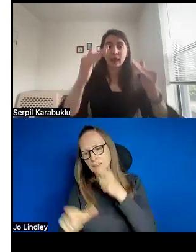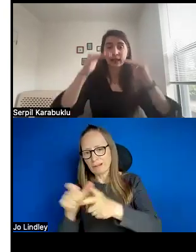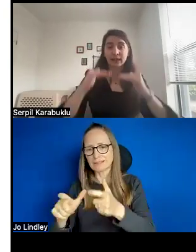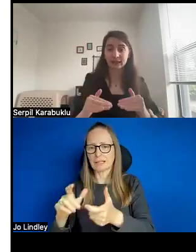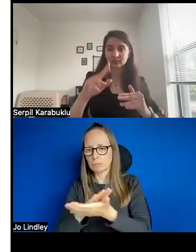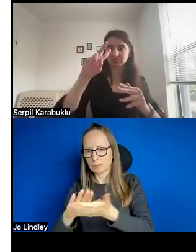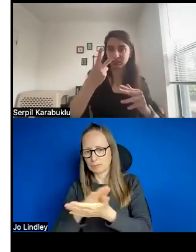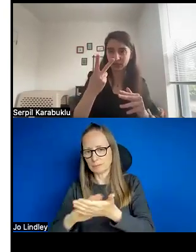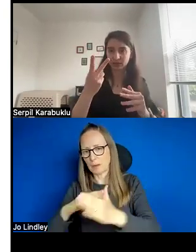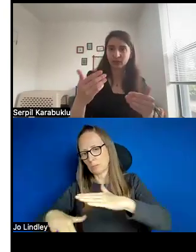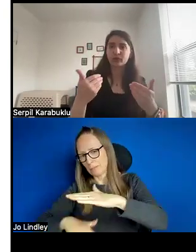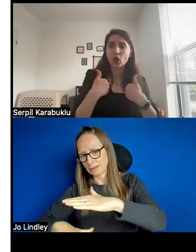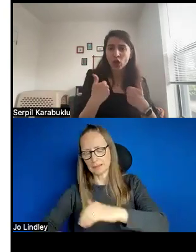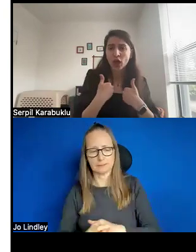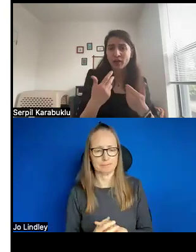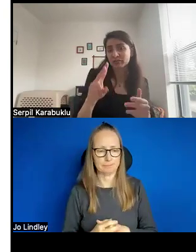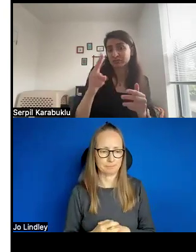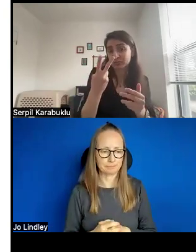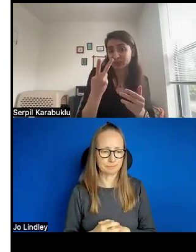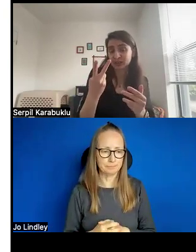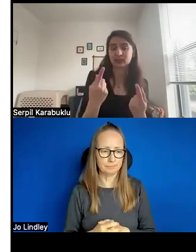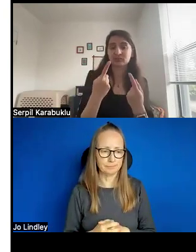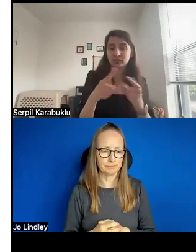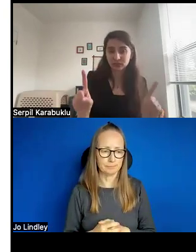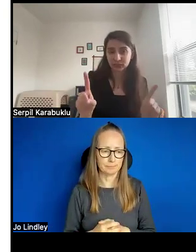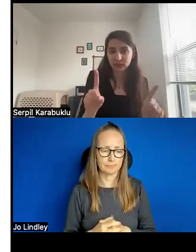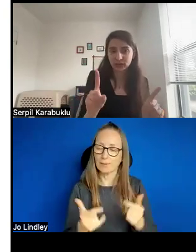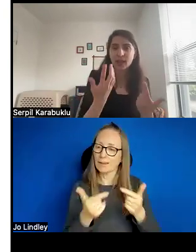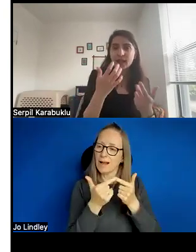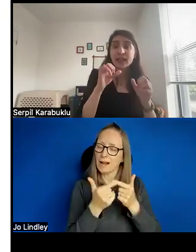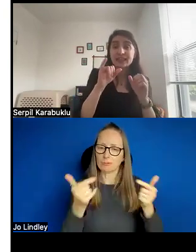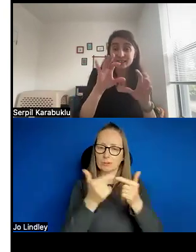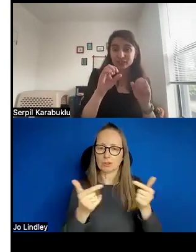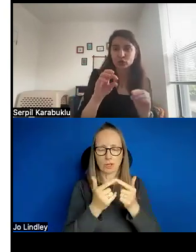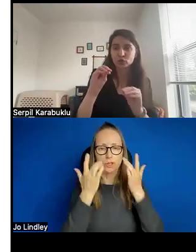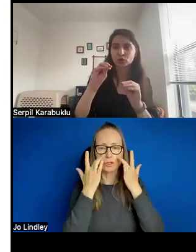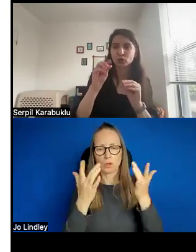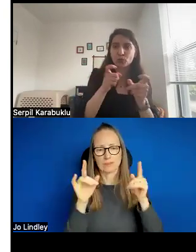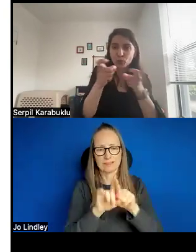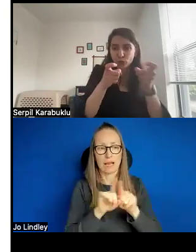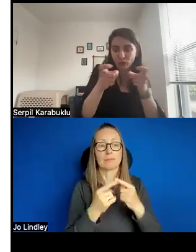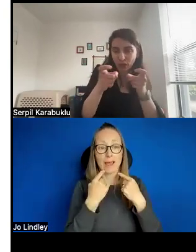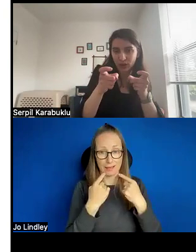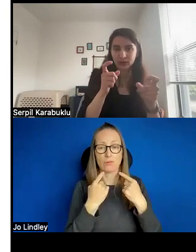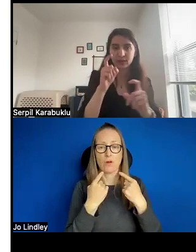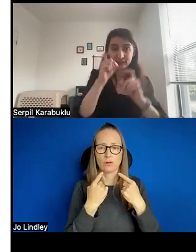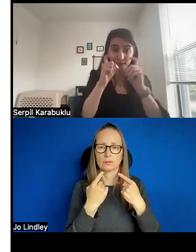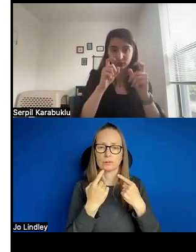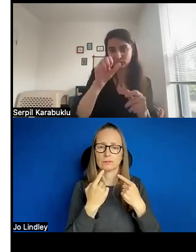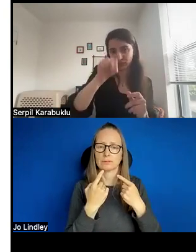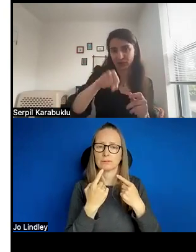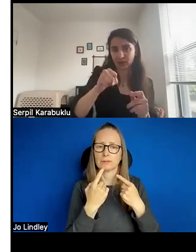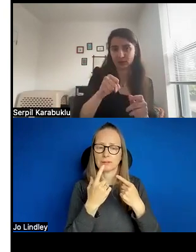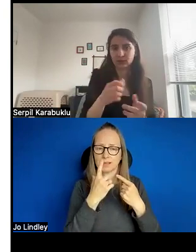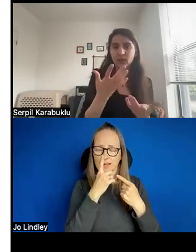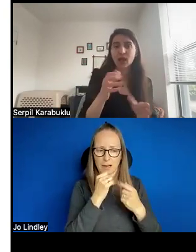When we look at the literature, we also see that same non-manual head nod can